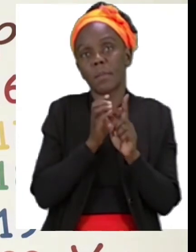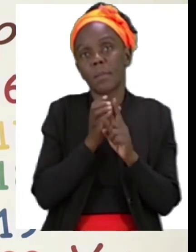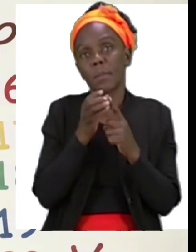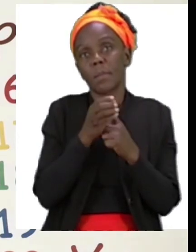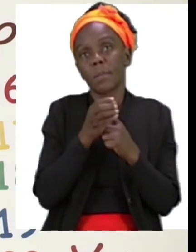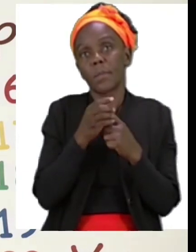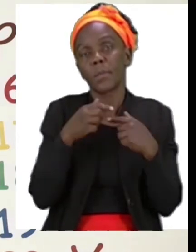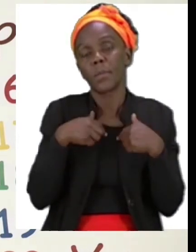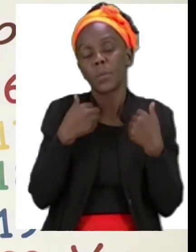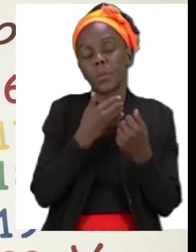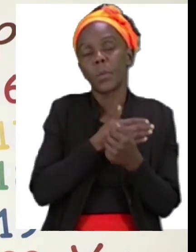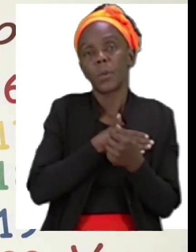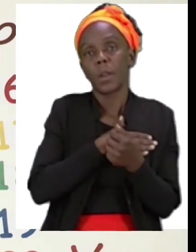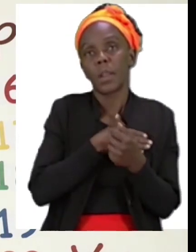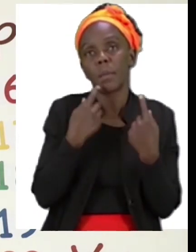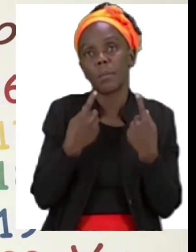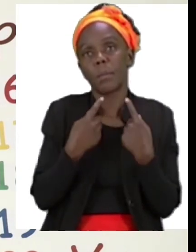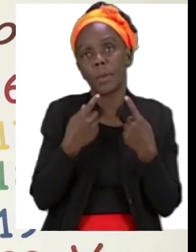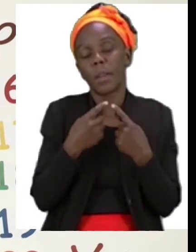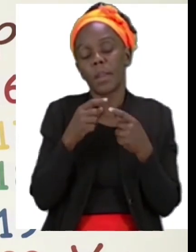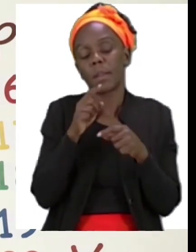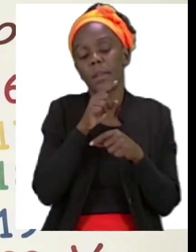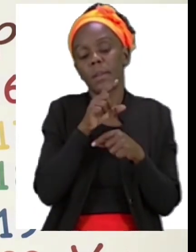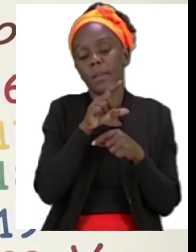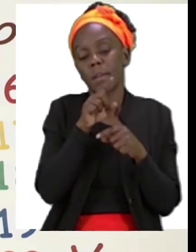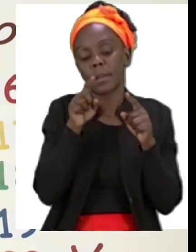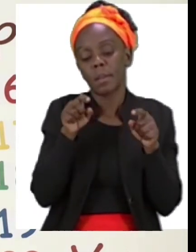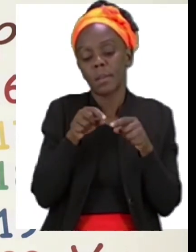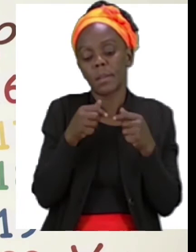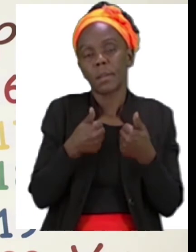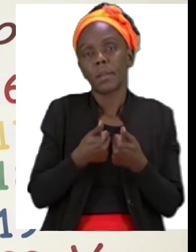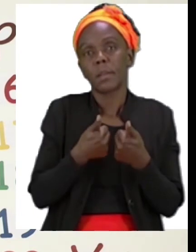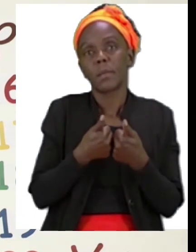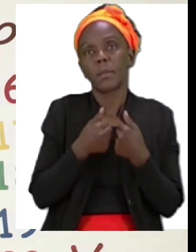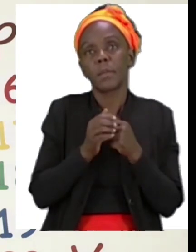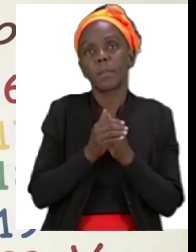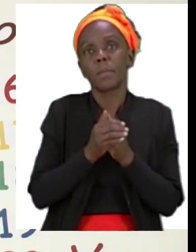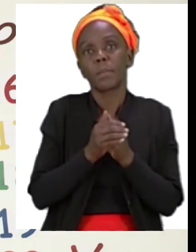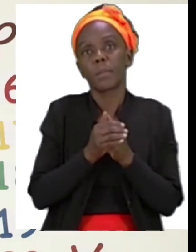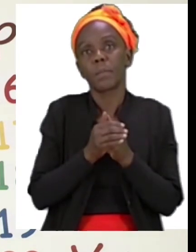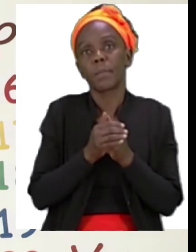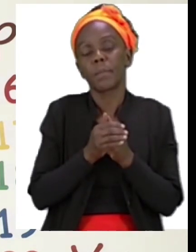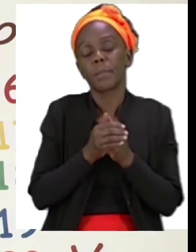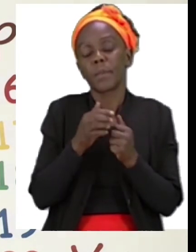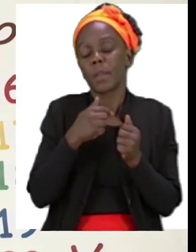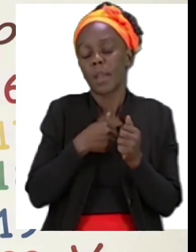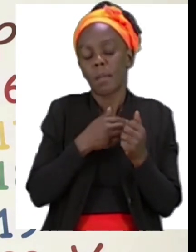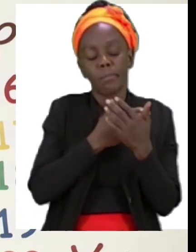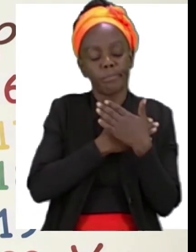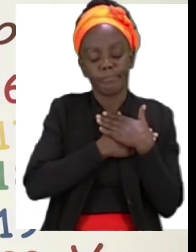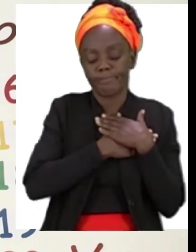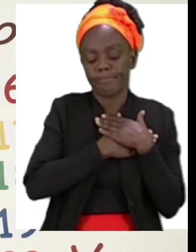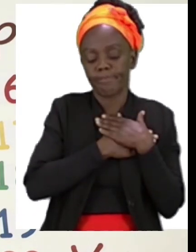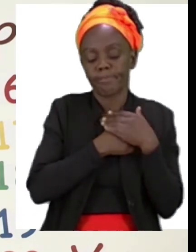We like to play card games. I love